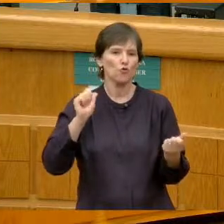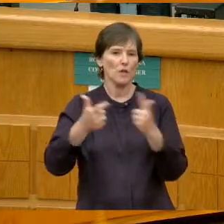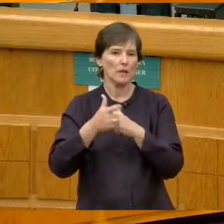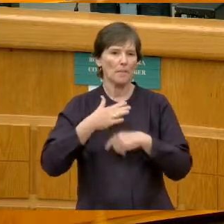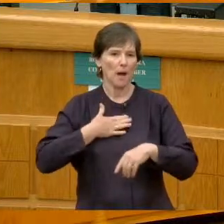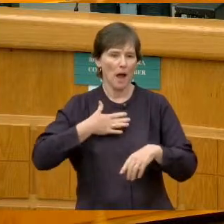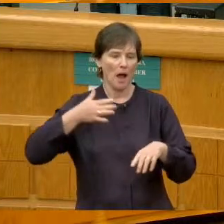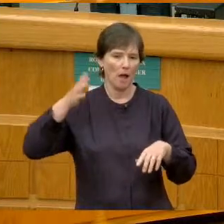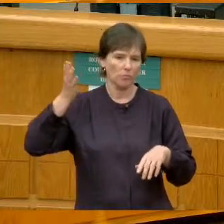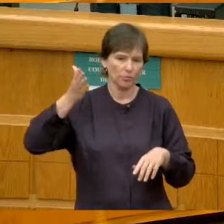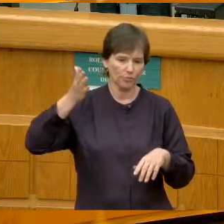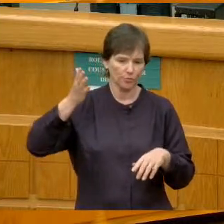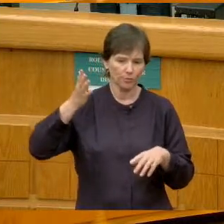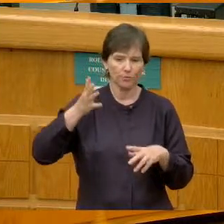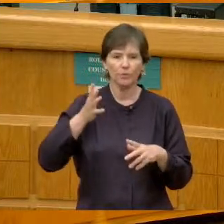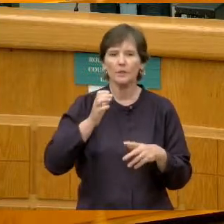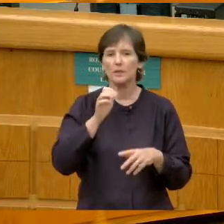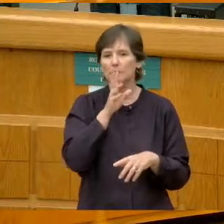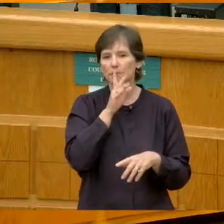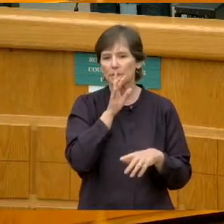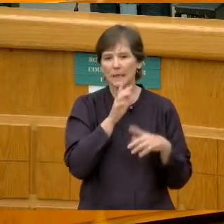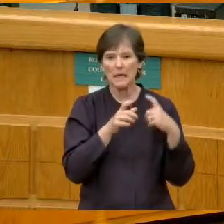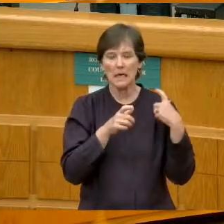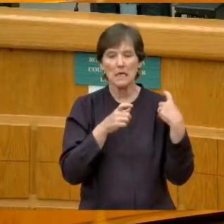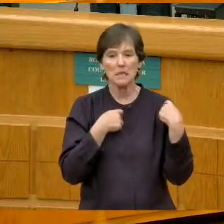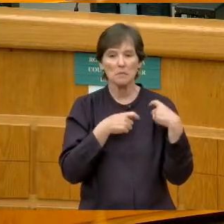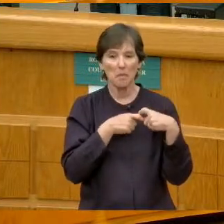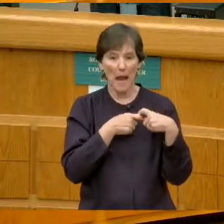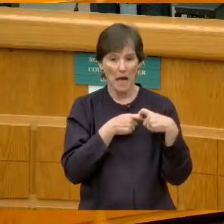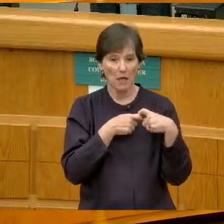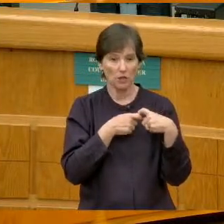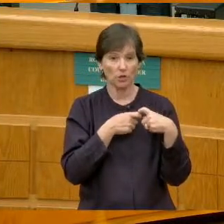then we'll be here for any questions that the media might have.